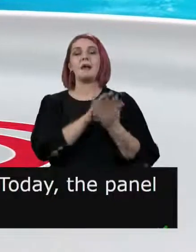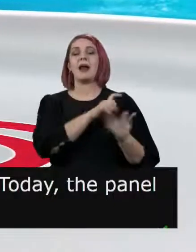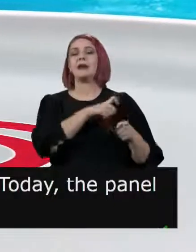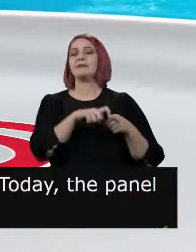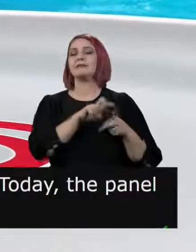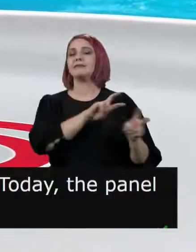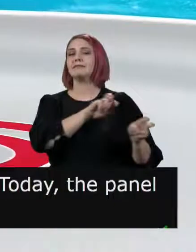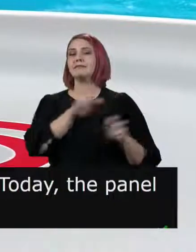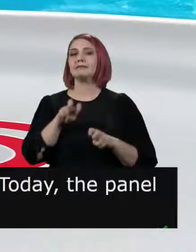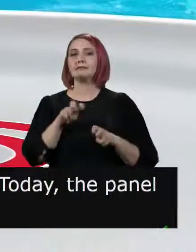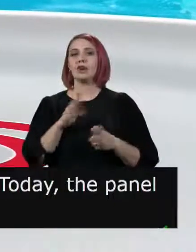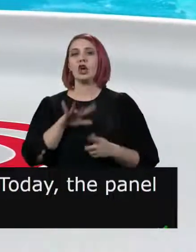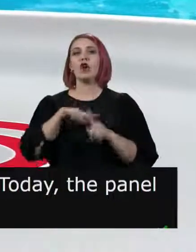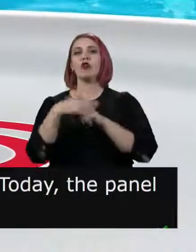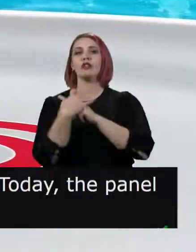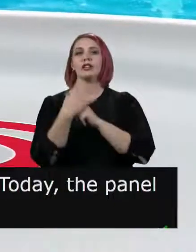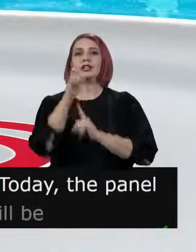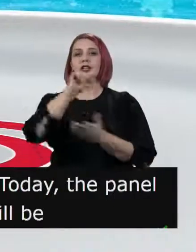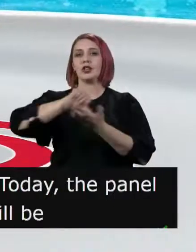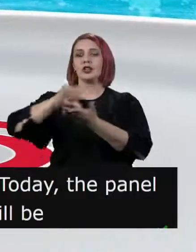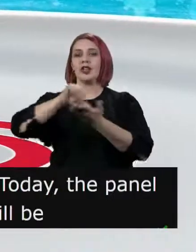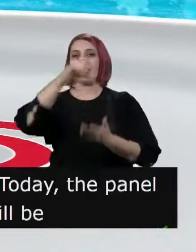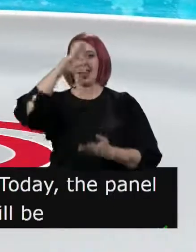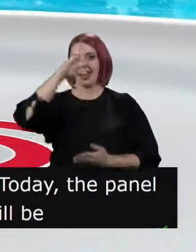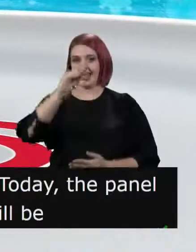will be moderated